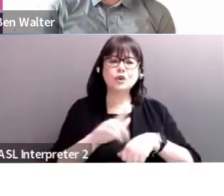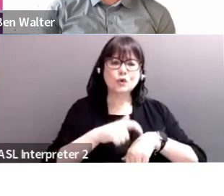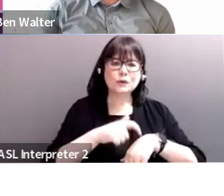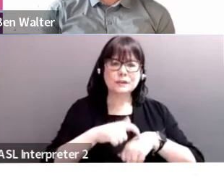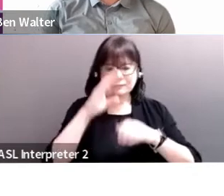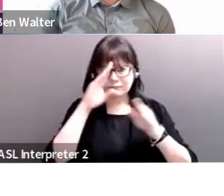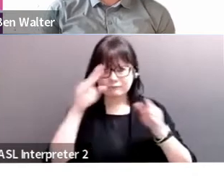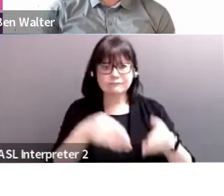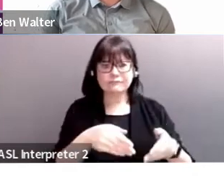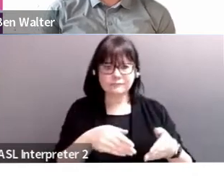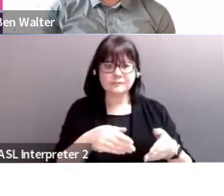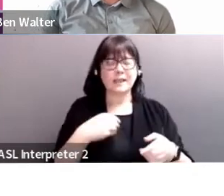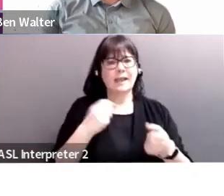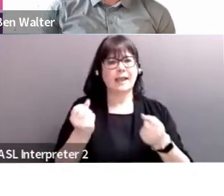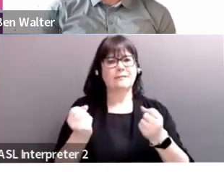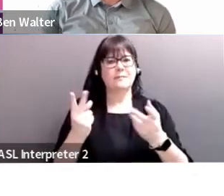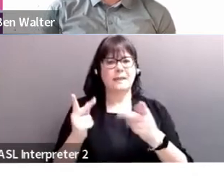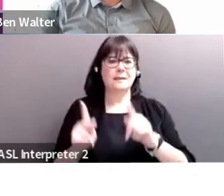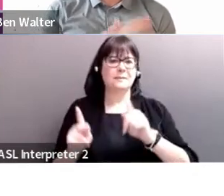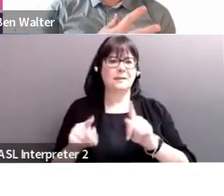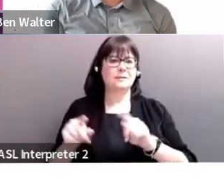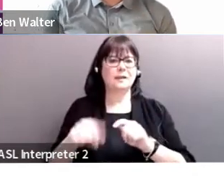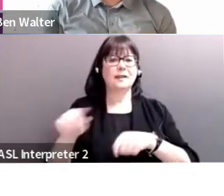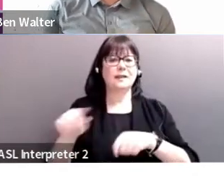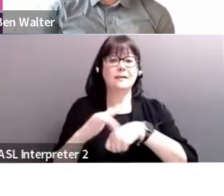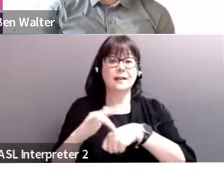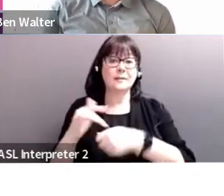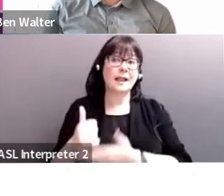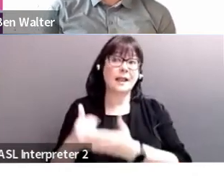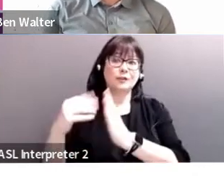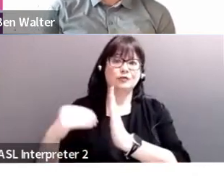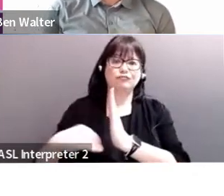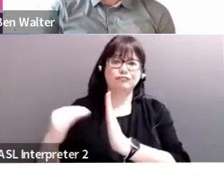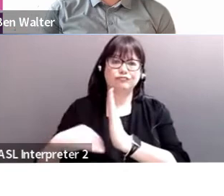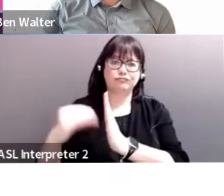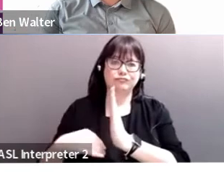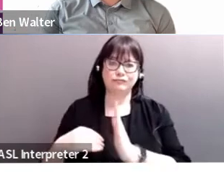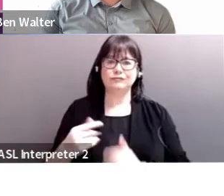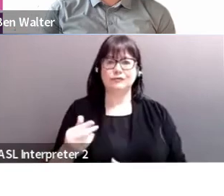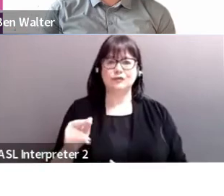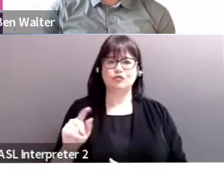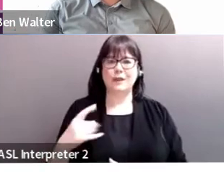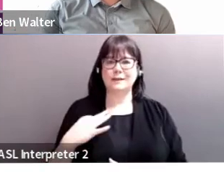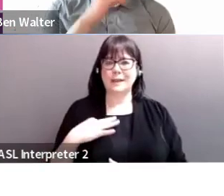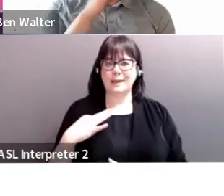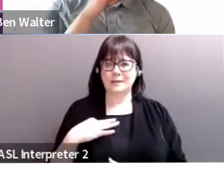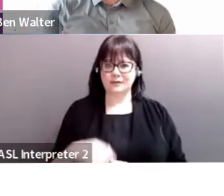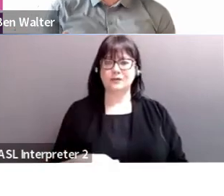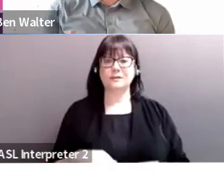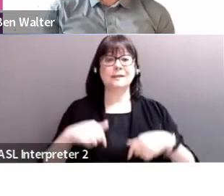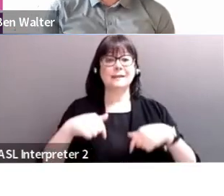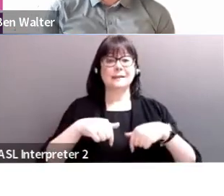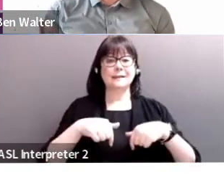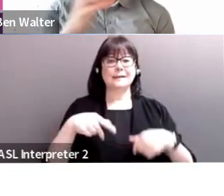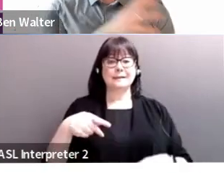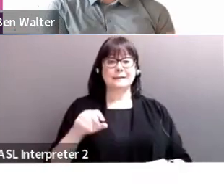you can actually leverage to help you write those programs, right? Grant writers are our most popular service offering here at Pocketed, and